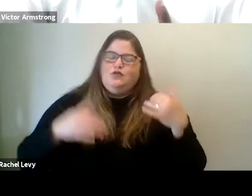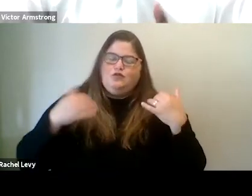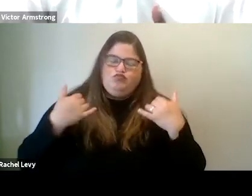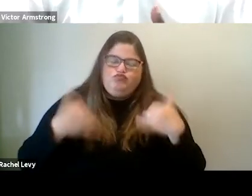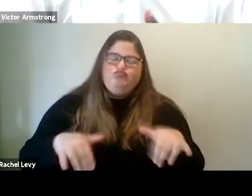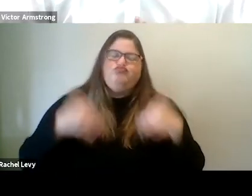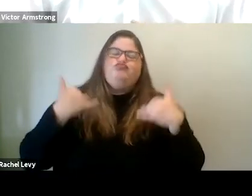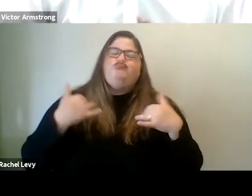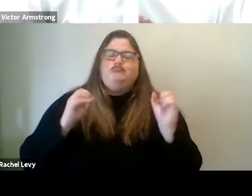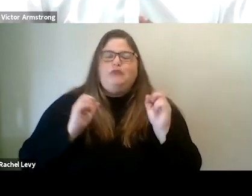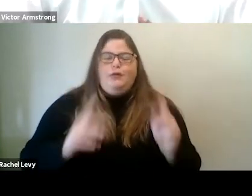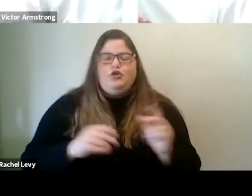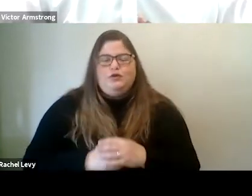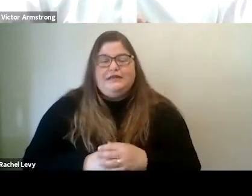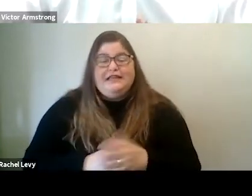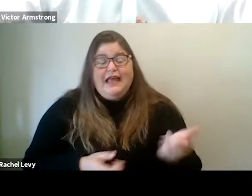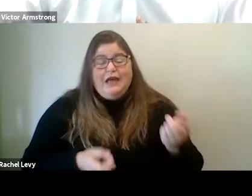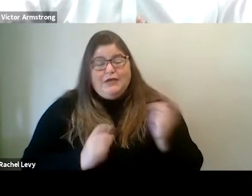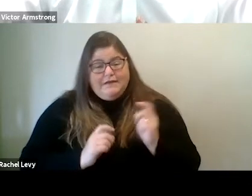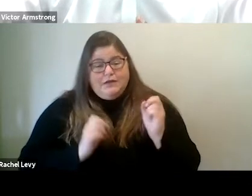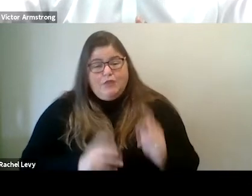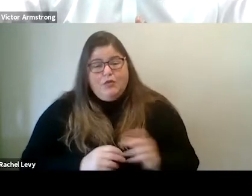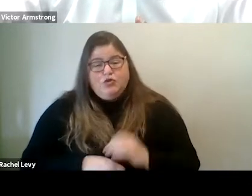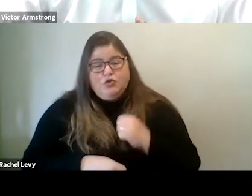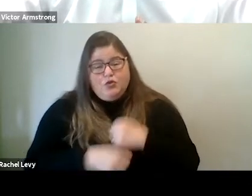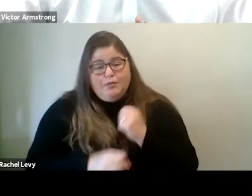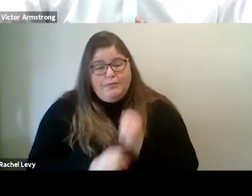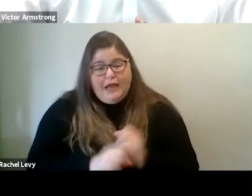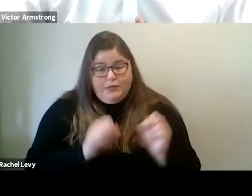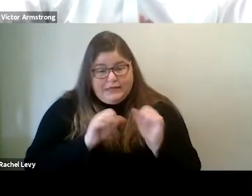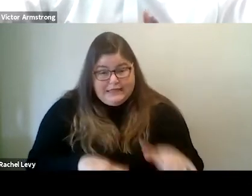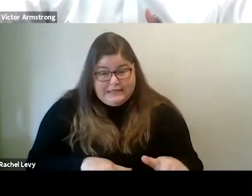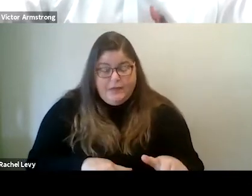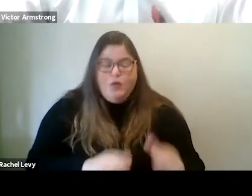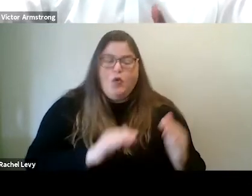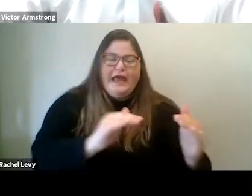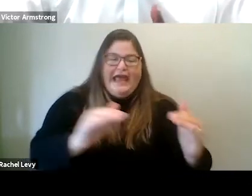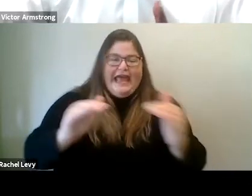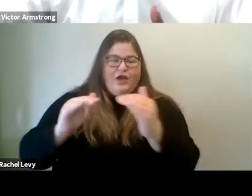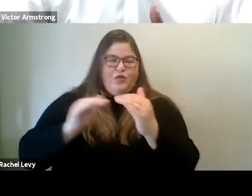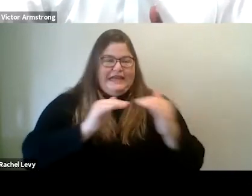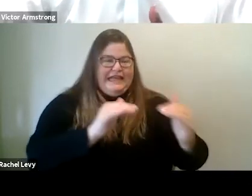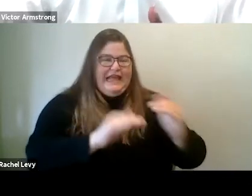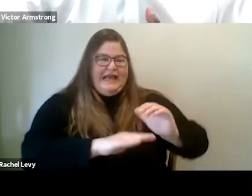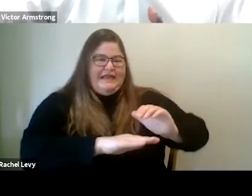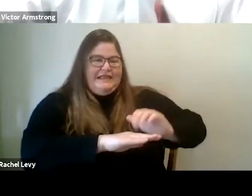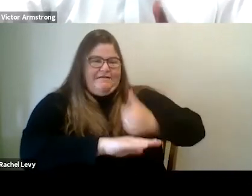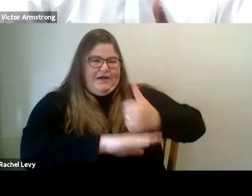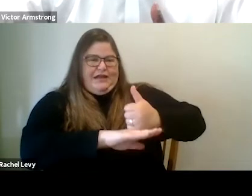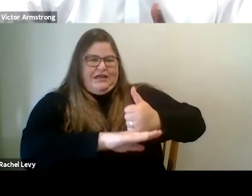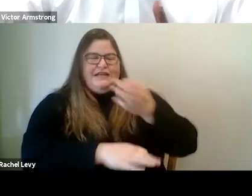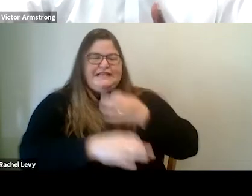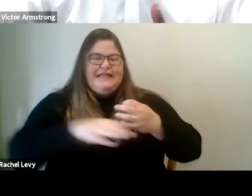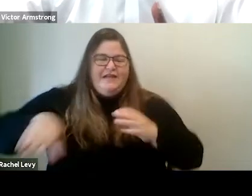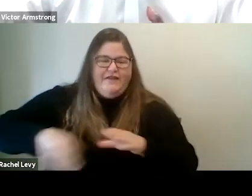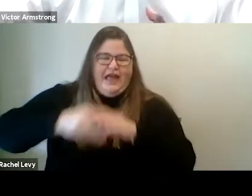988 affords us the opportunity to create a system where equity is the foundation rather than an afterthought. And when I